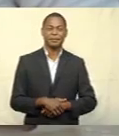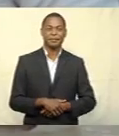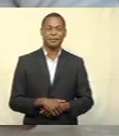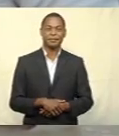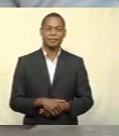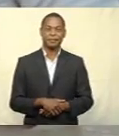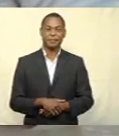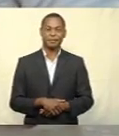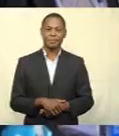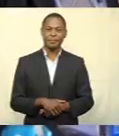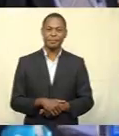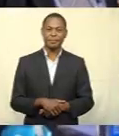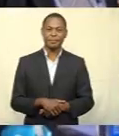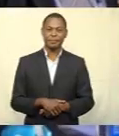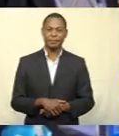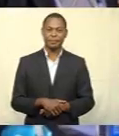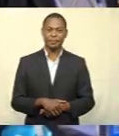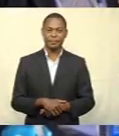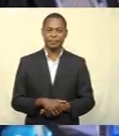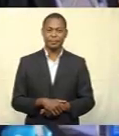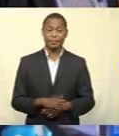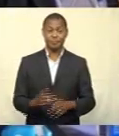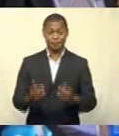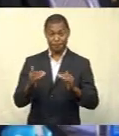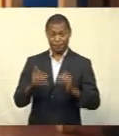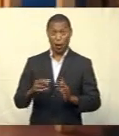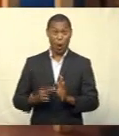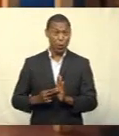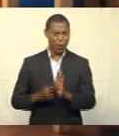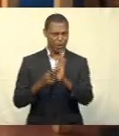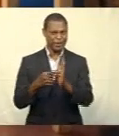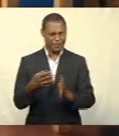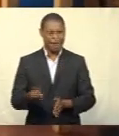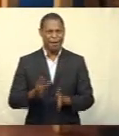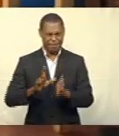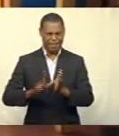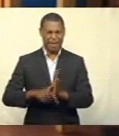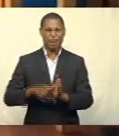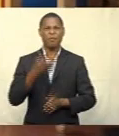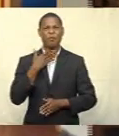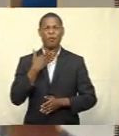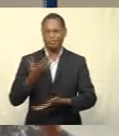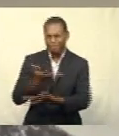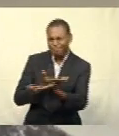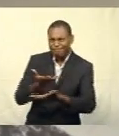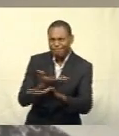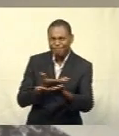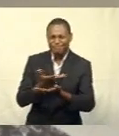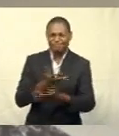FBC News. Up ahead, Northerners get a chance to add voice to consultations,